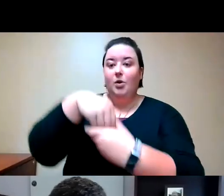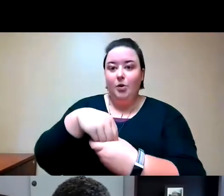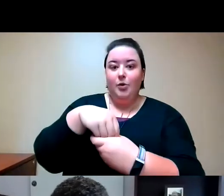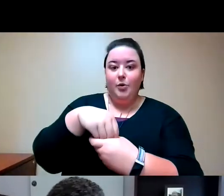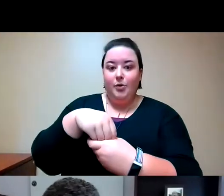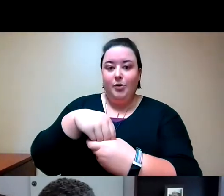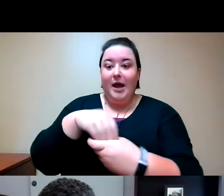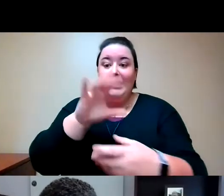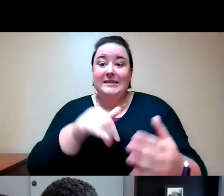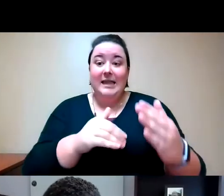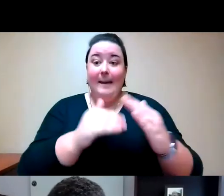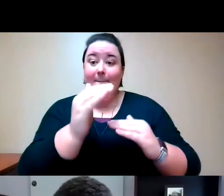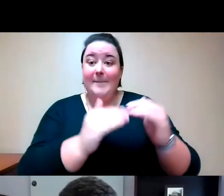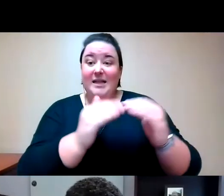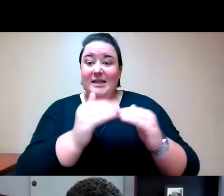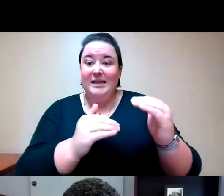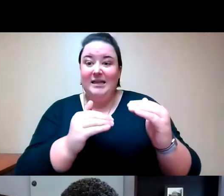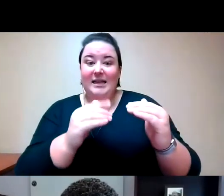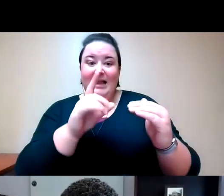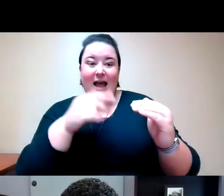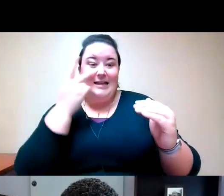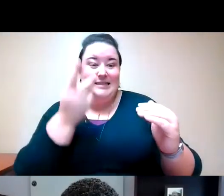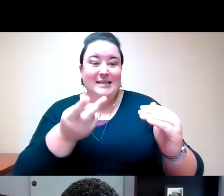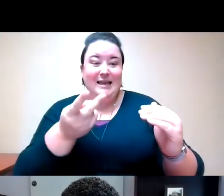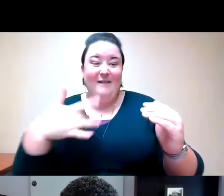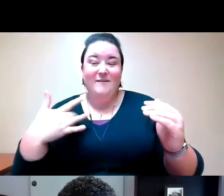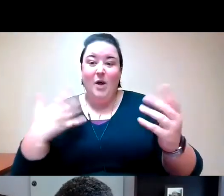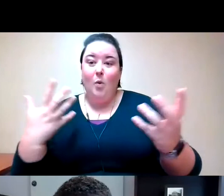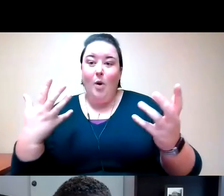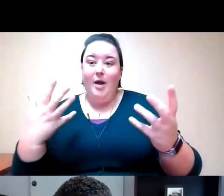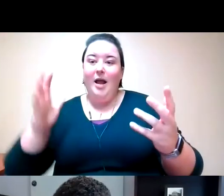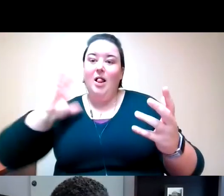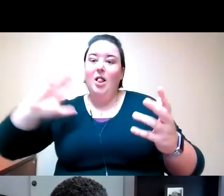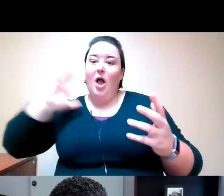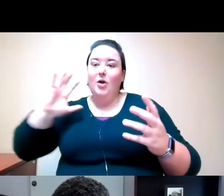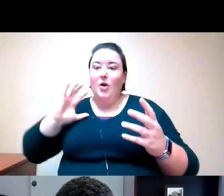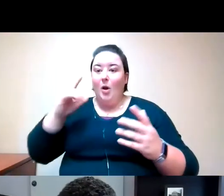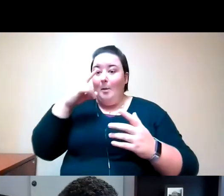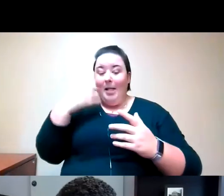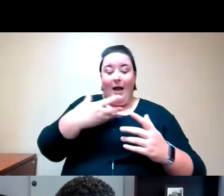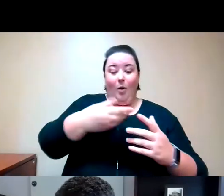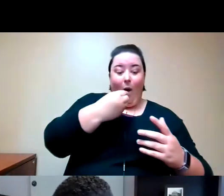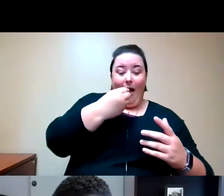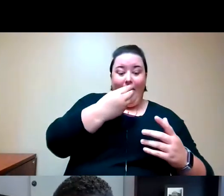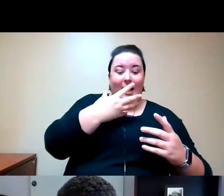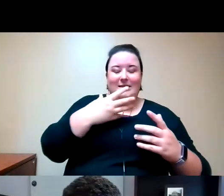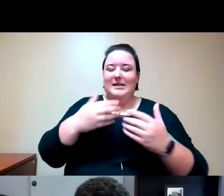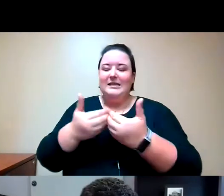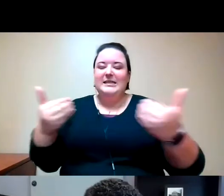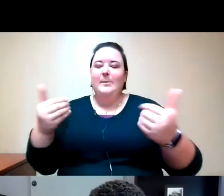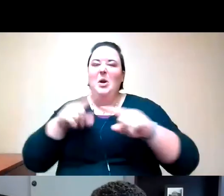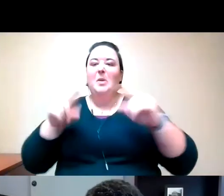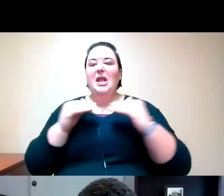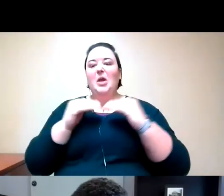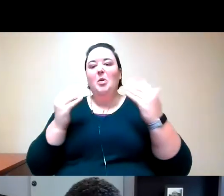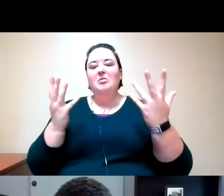back to is separate but equal. It's because people say, okay, well, those disabled folks want to then play sports. Well, they